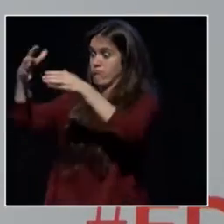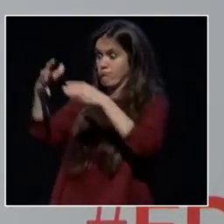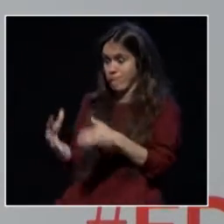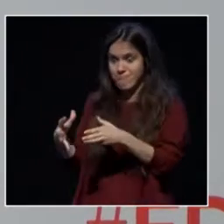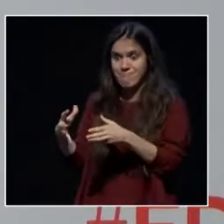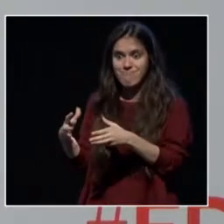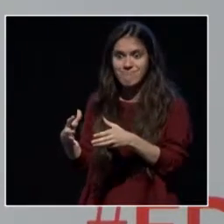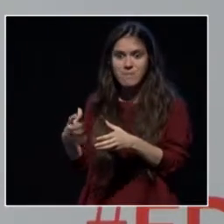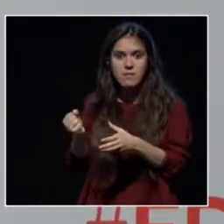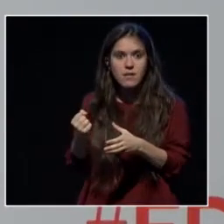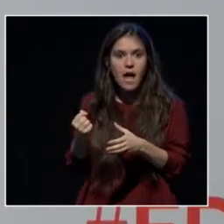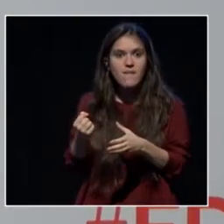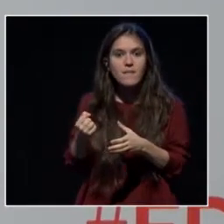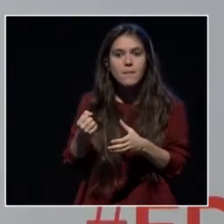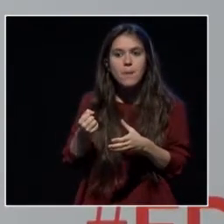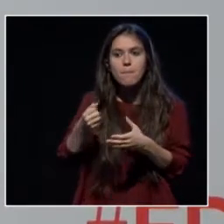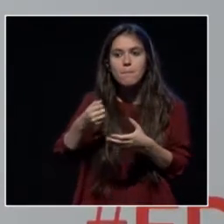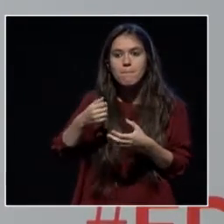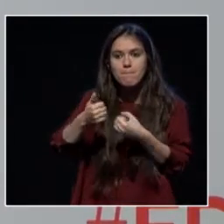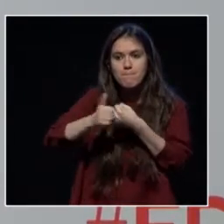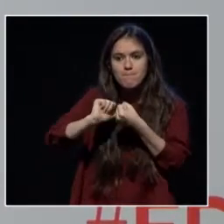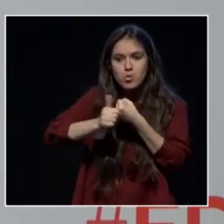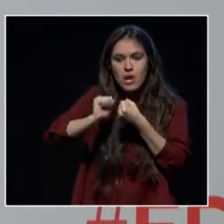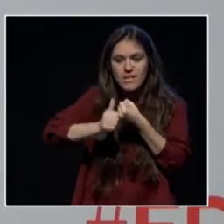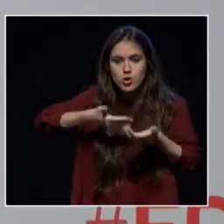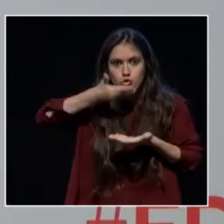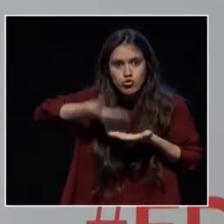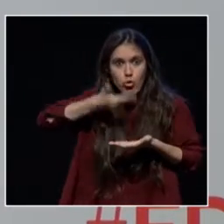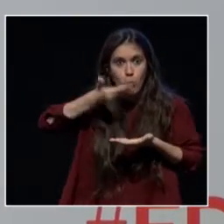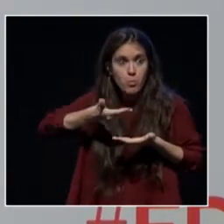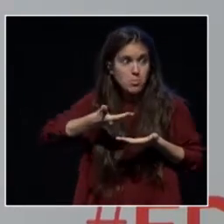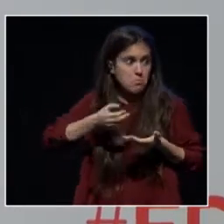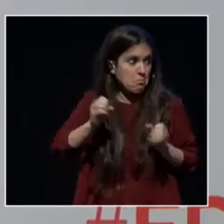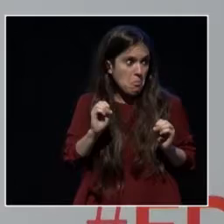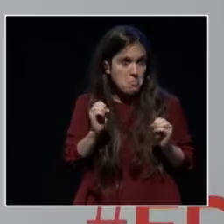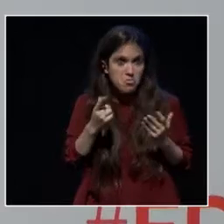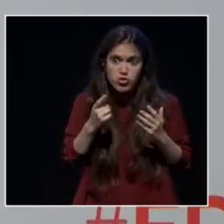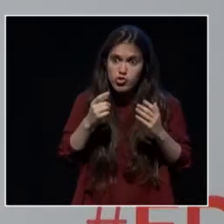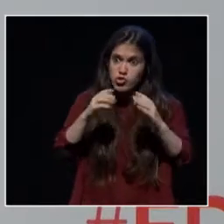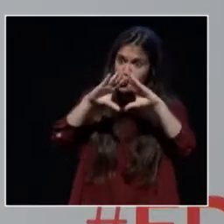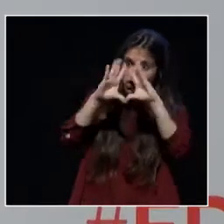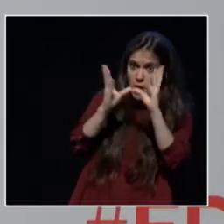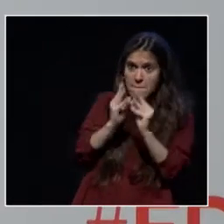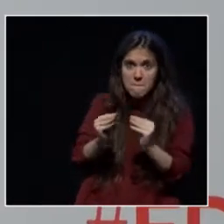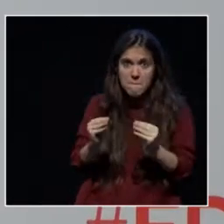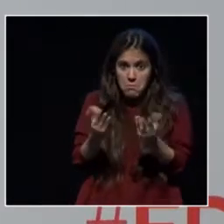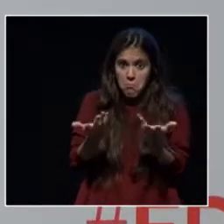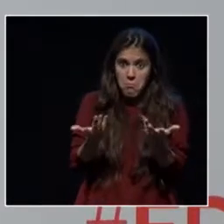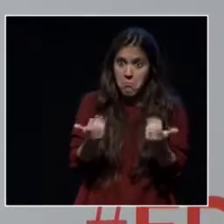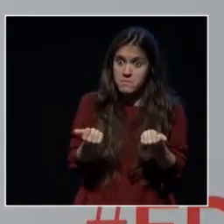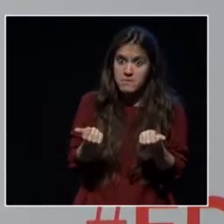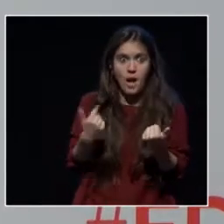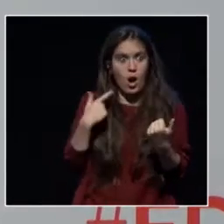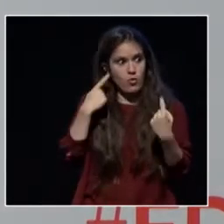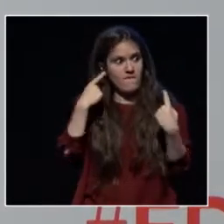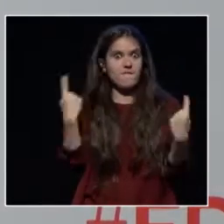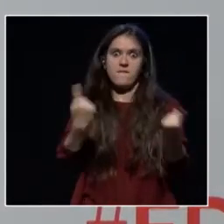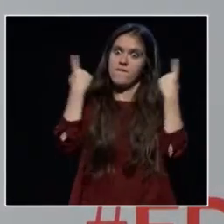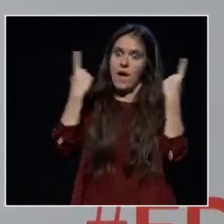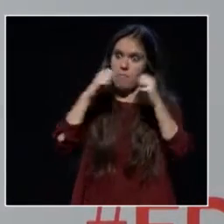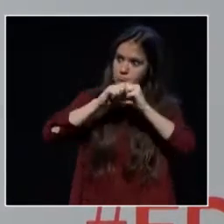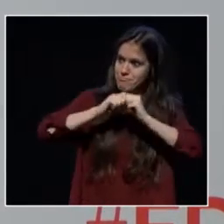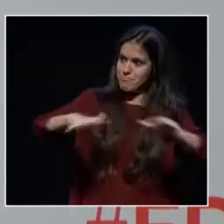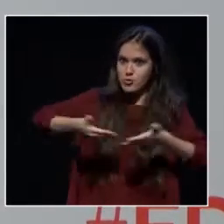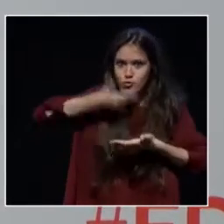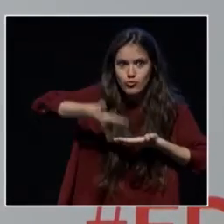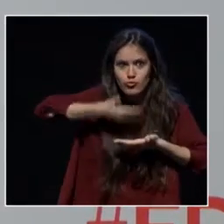a potato soup. Soup doesn't need a shape. So it became a popular soup in France right now. Now Belgium got into it.